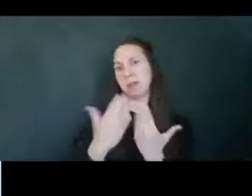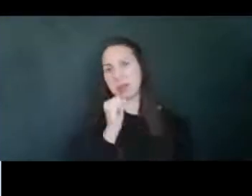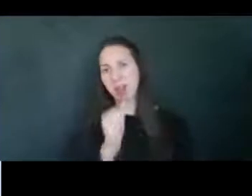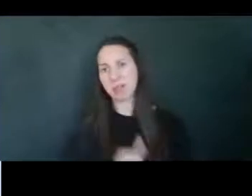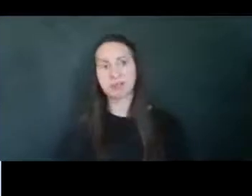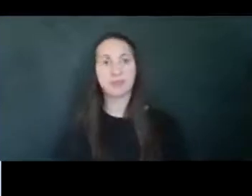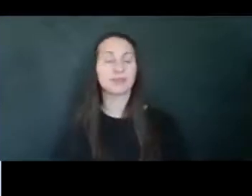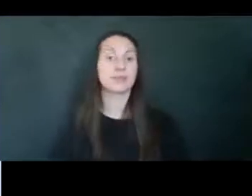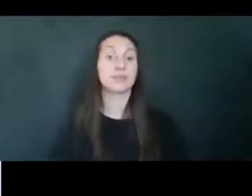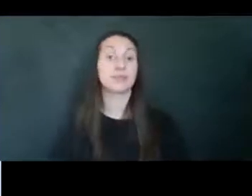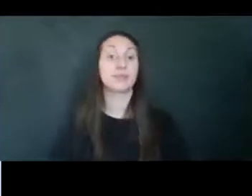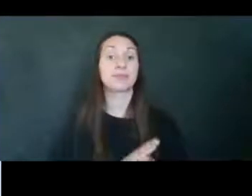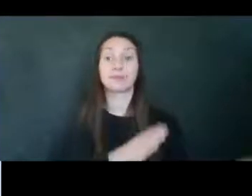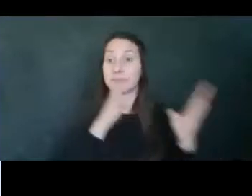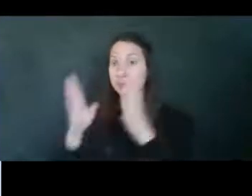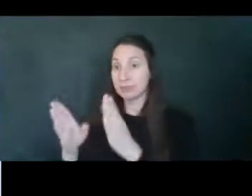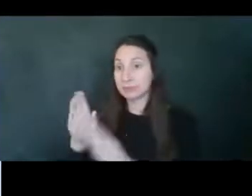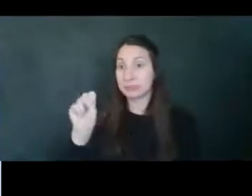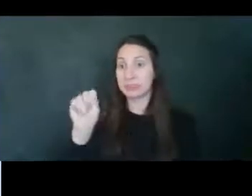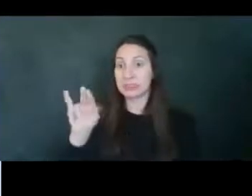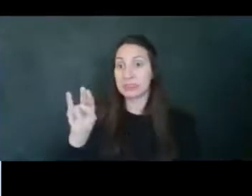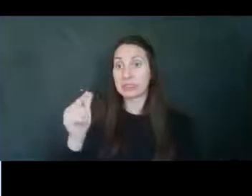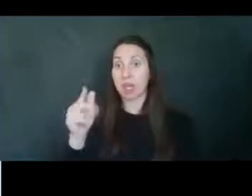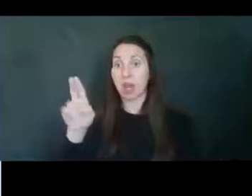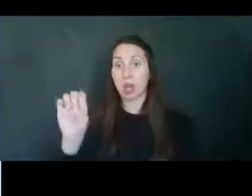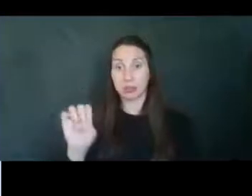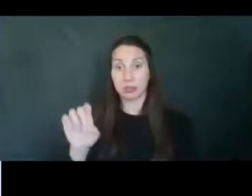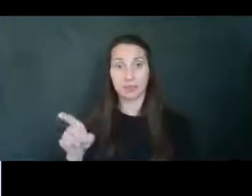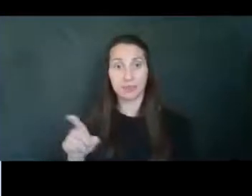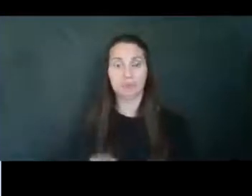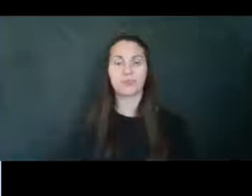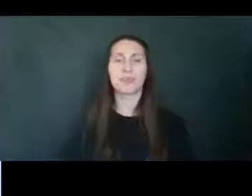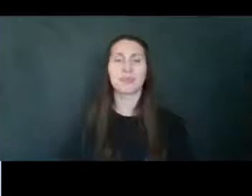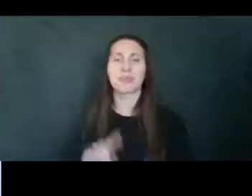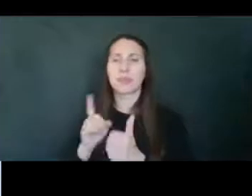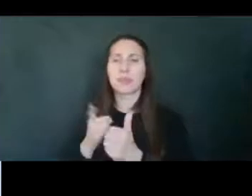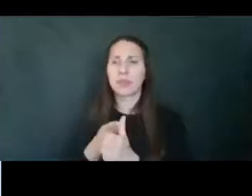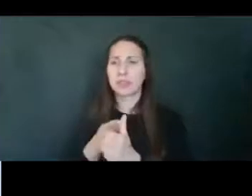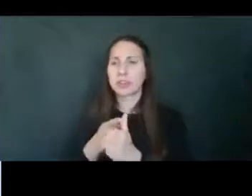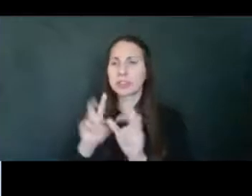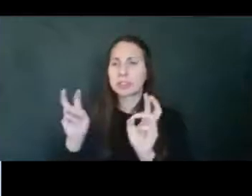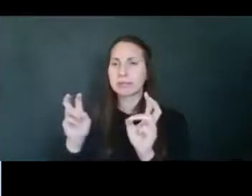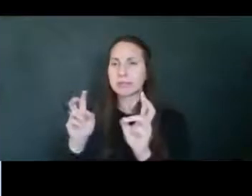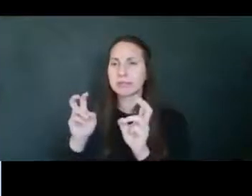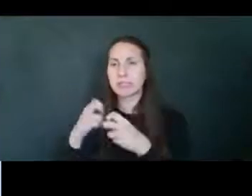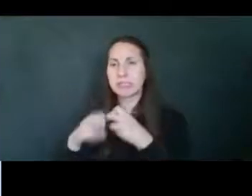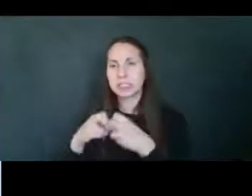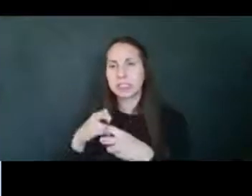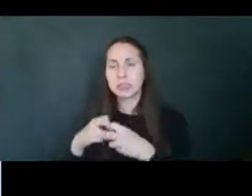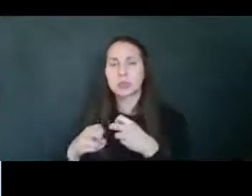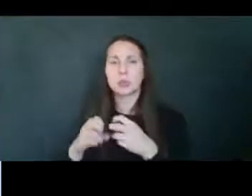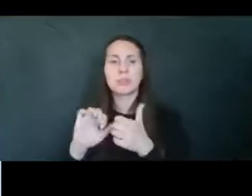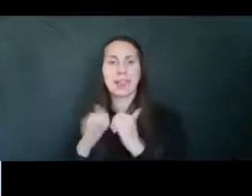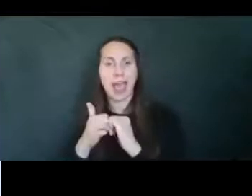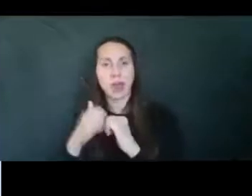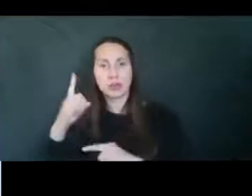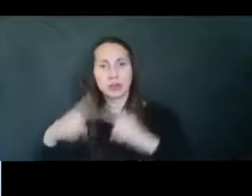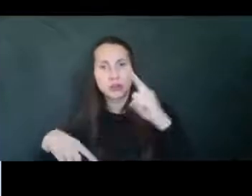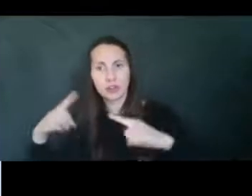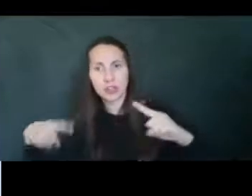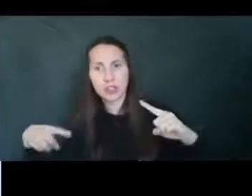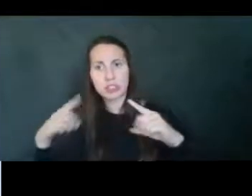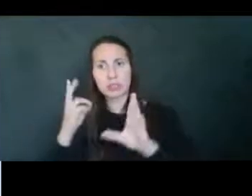In synagogues, the first key issue was how do diverse participants identify their needs? People in